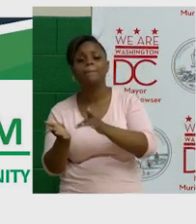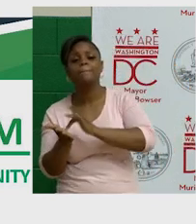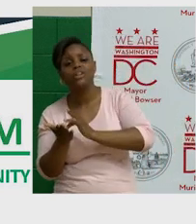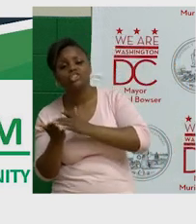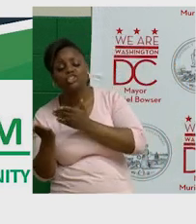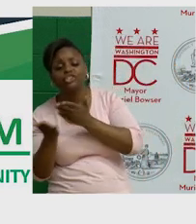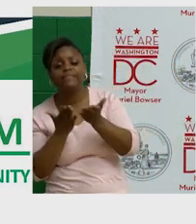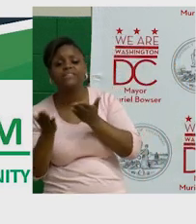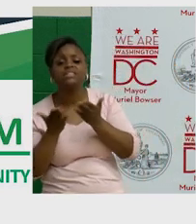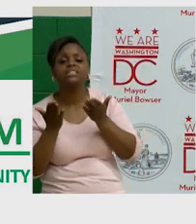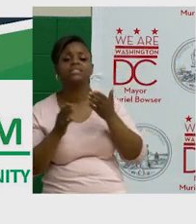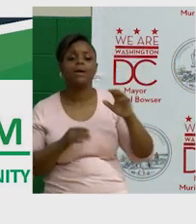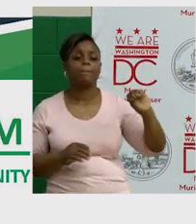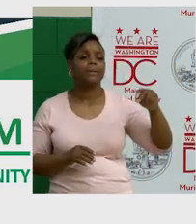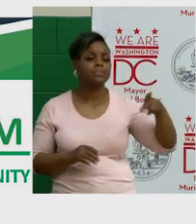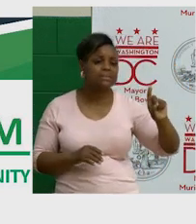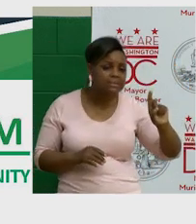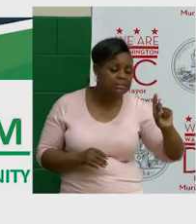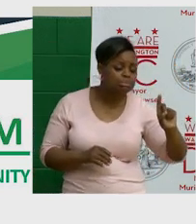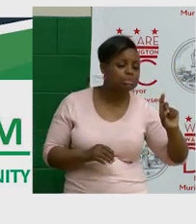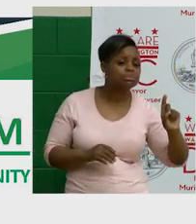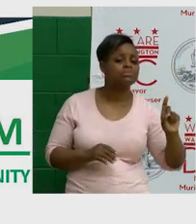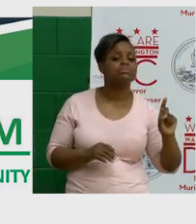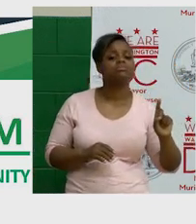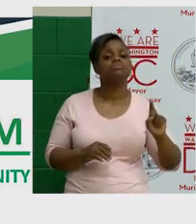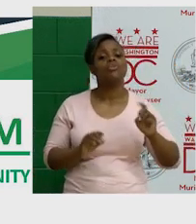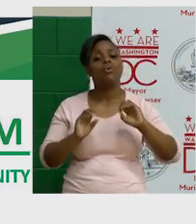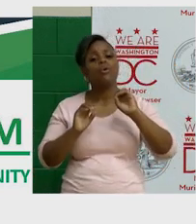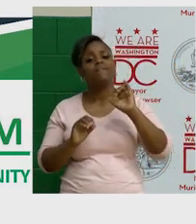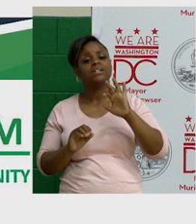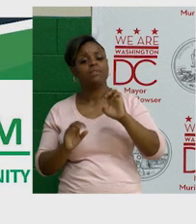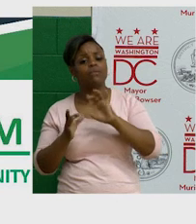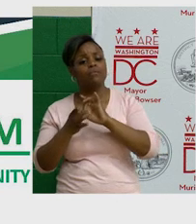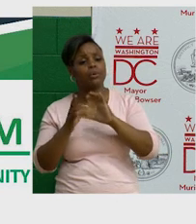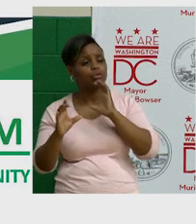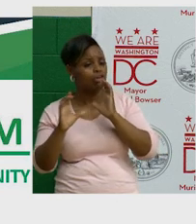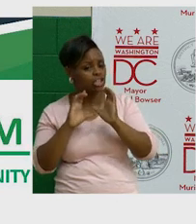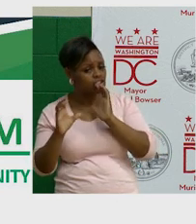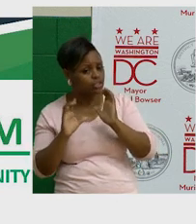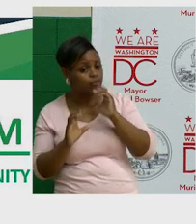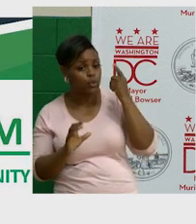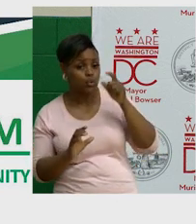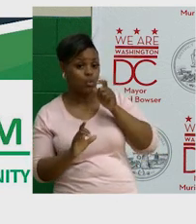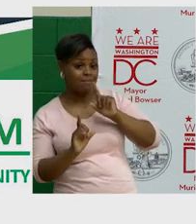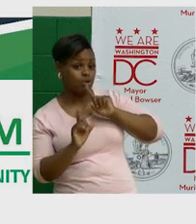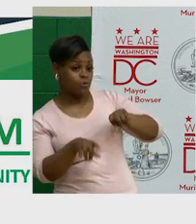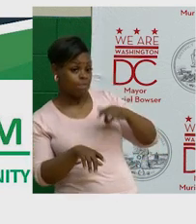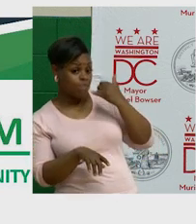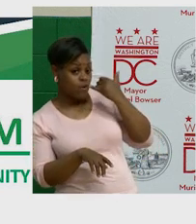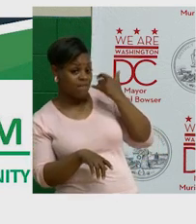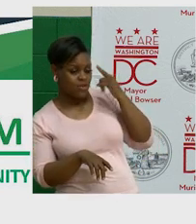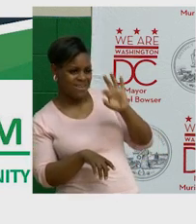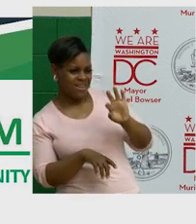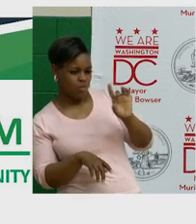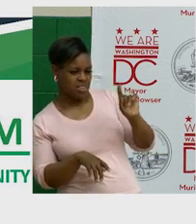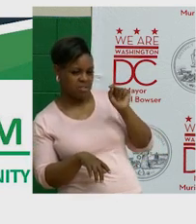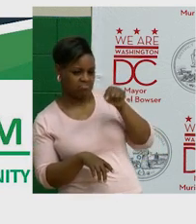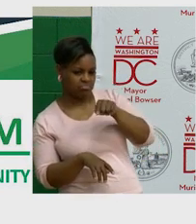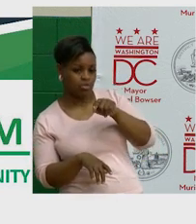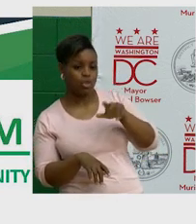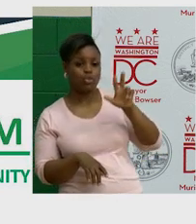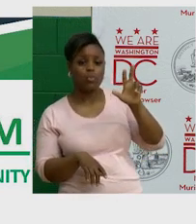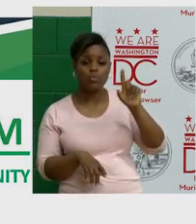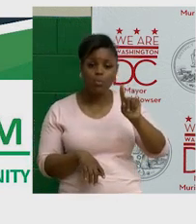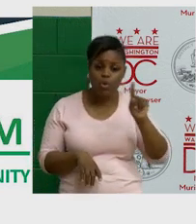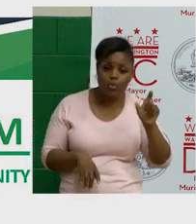Metropolitan Police Department, our Office of Unified Communications, the people who answer the phone when you call 911 or 311. We spend